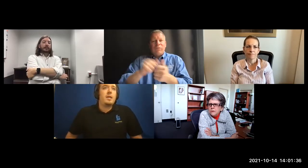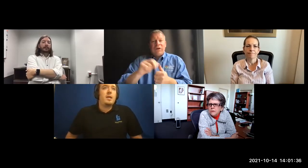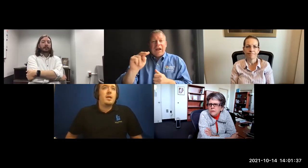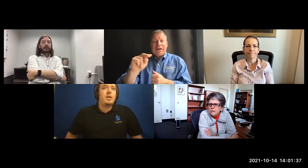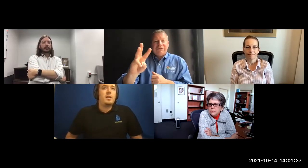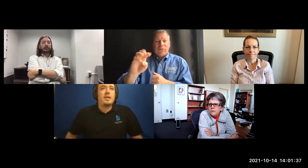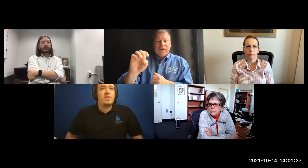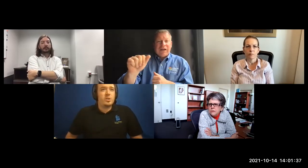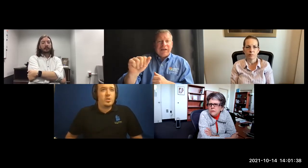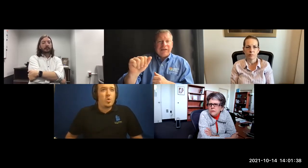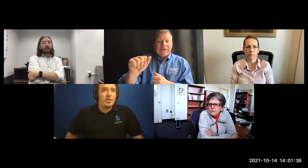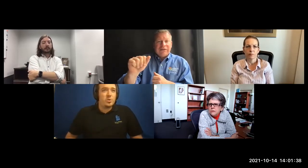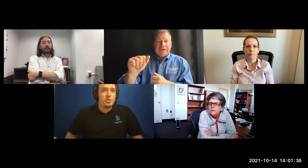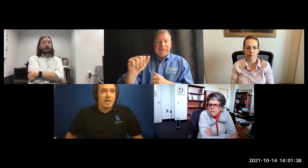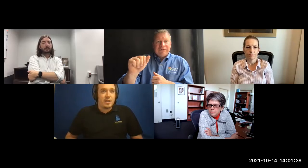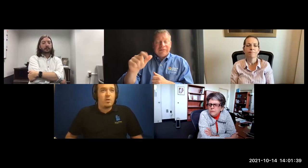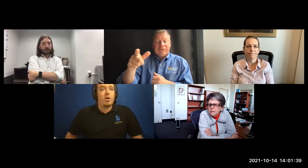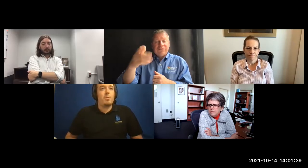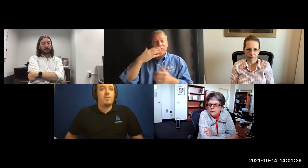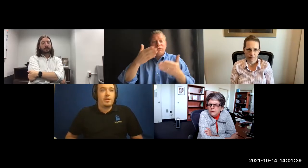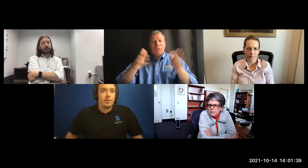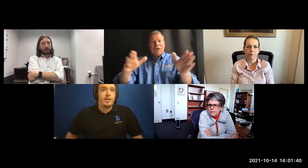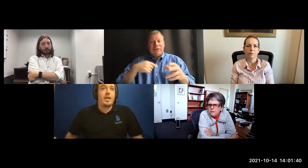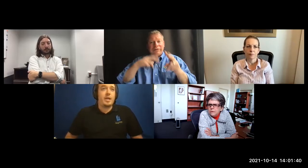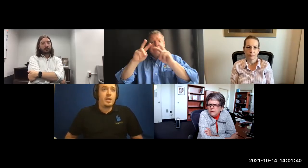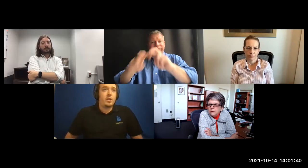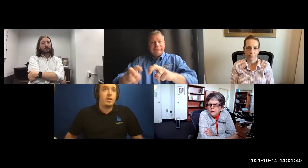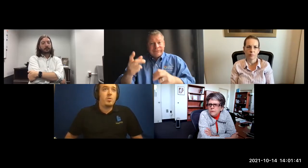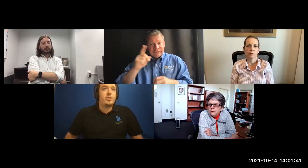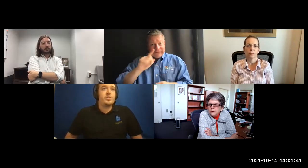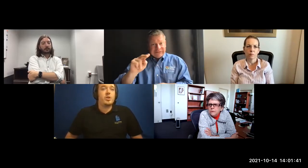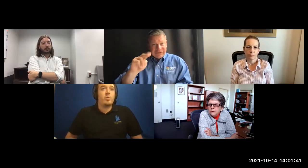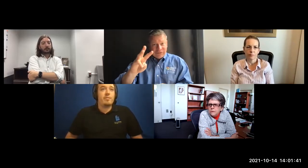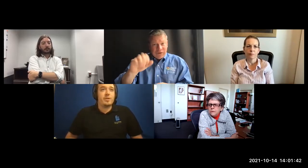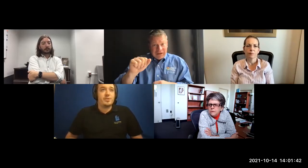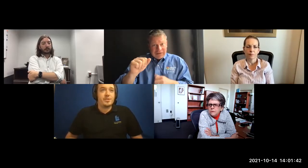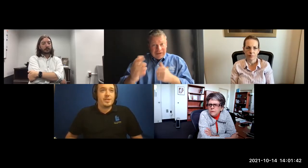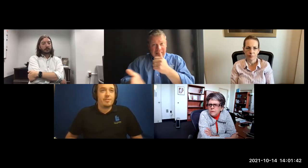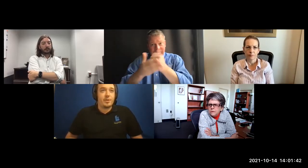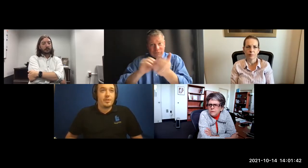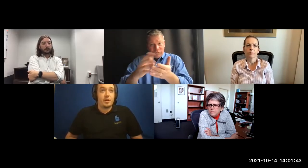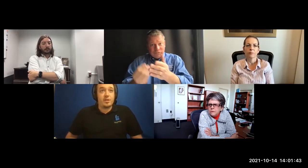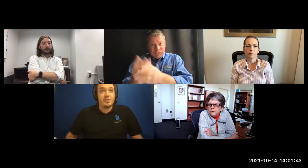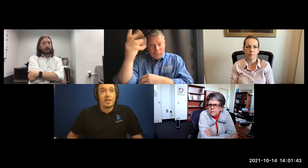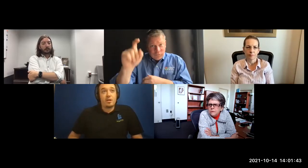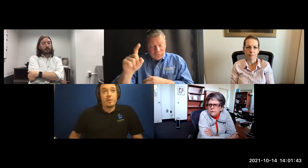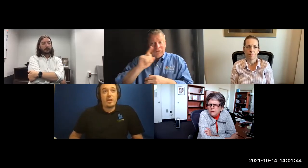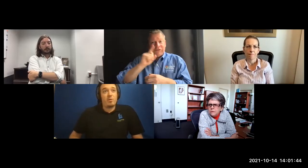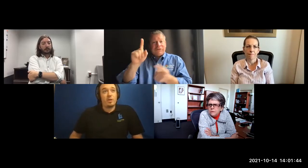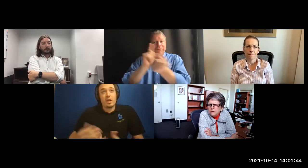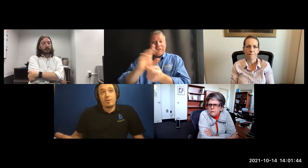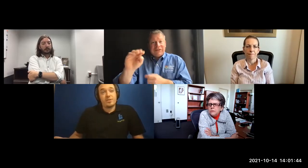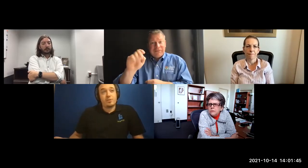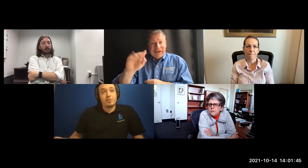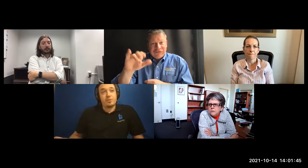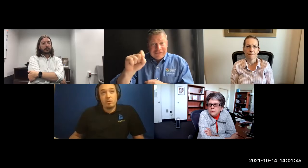I think 19 or 20 schools now are a part of NWEA, which is a good way for us to assess information there. Is NWEA